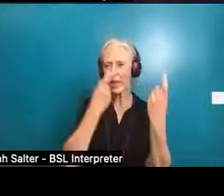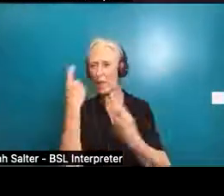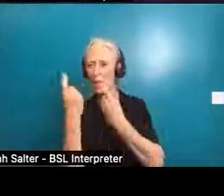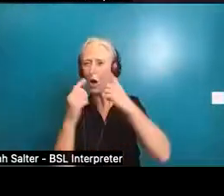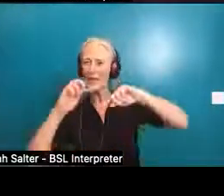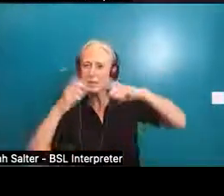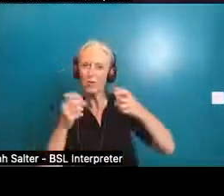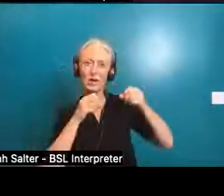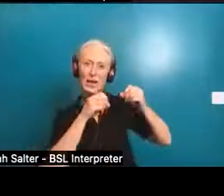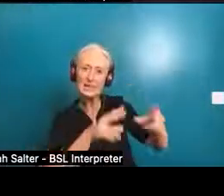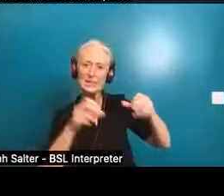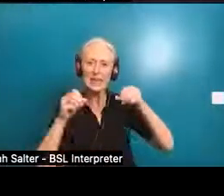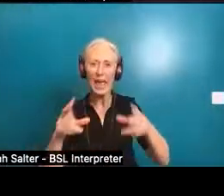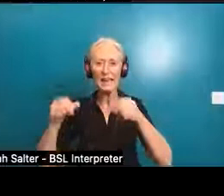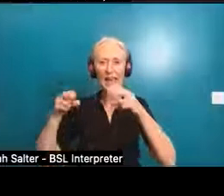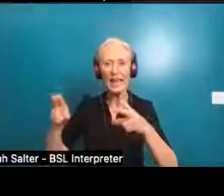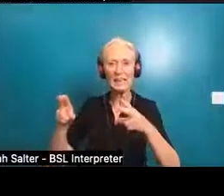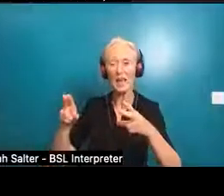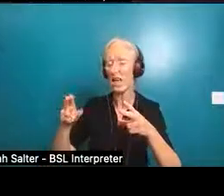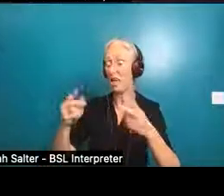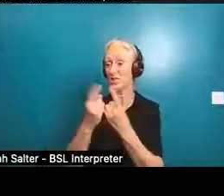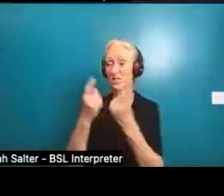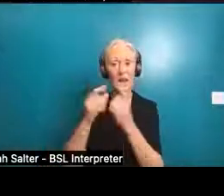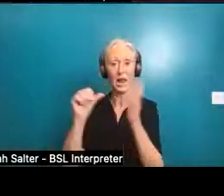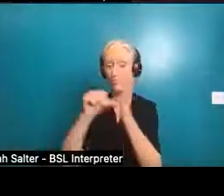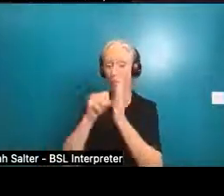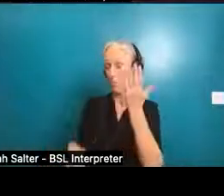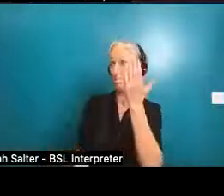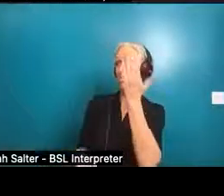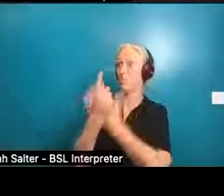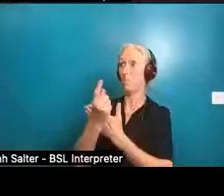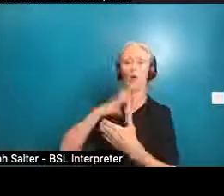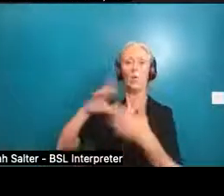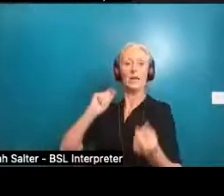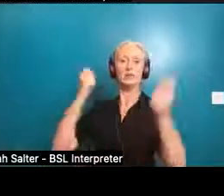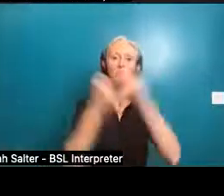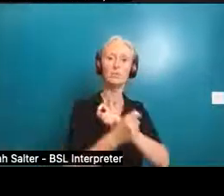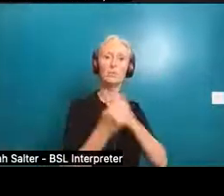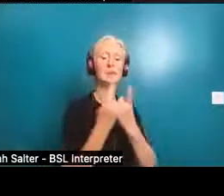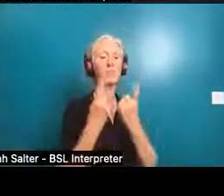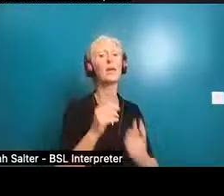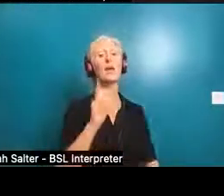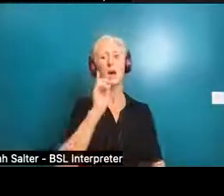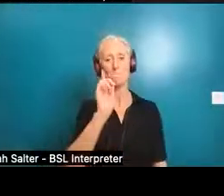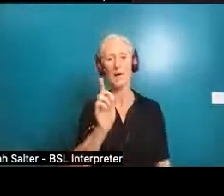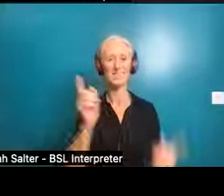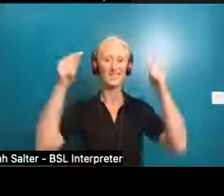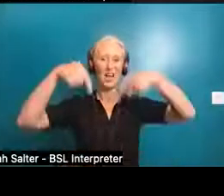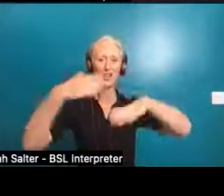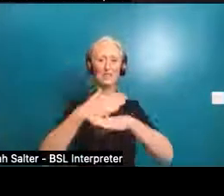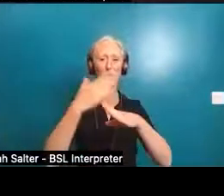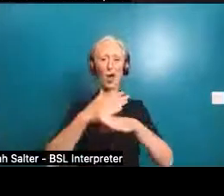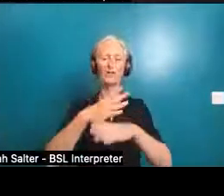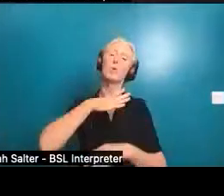to come up with problems that we weren't expecting. But all of this work needs funding before it can move forward.